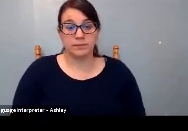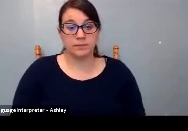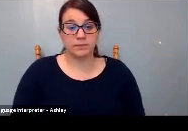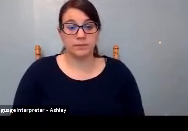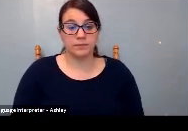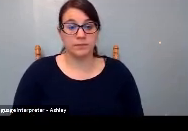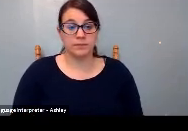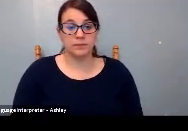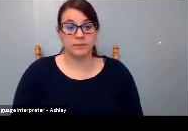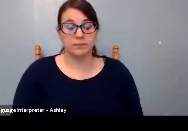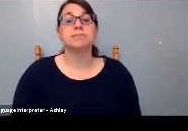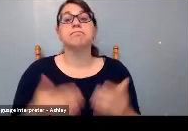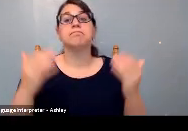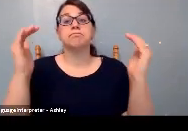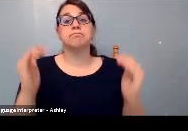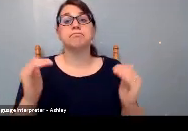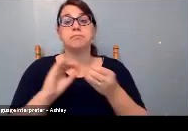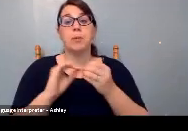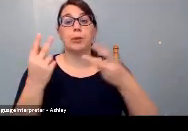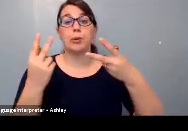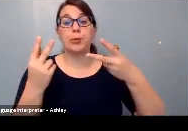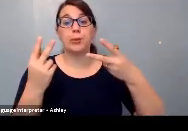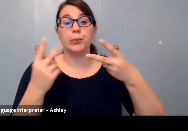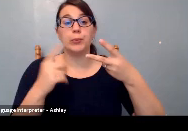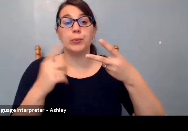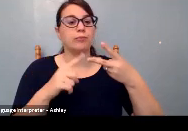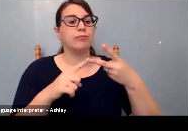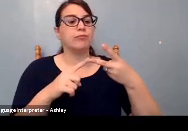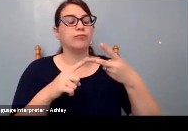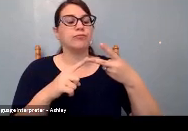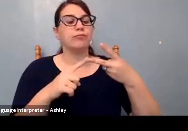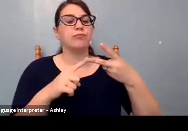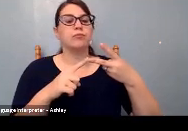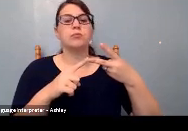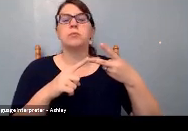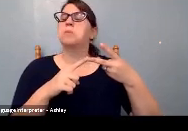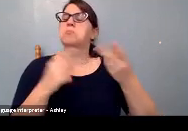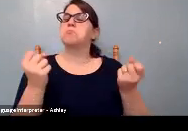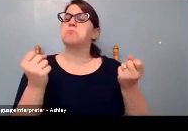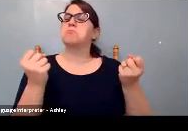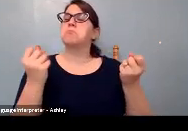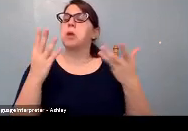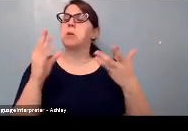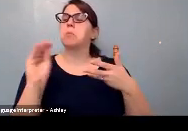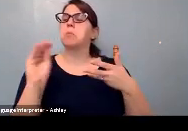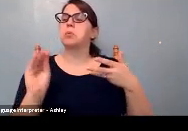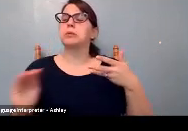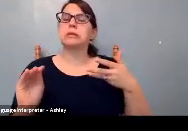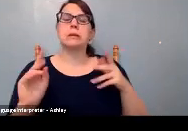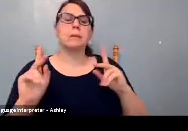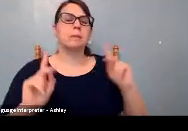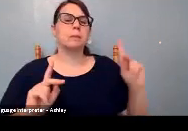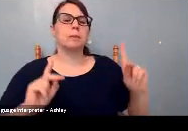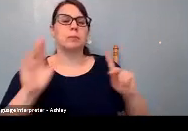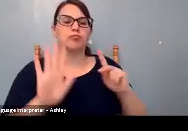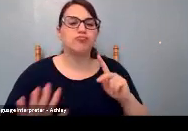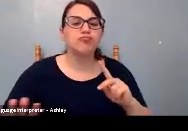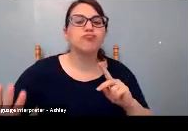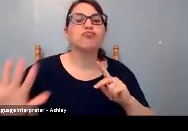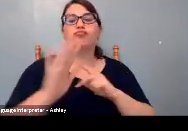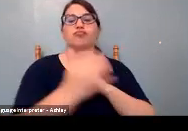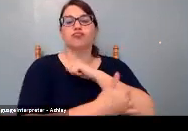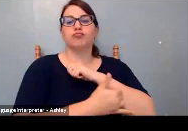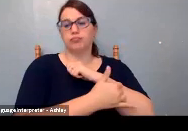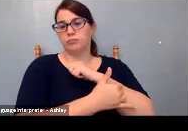Okay, question number 2. The following is the percentage of eligible individuals nationwide that own an